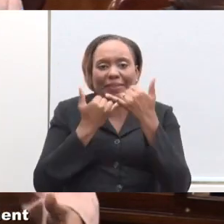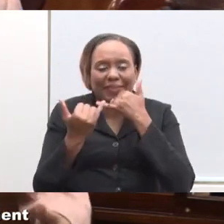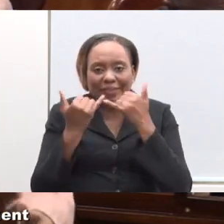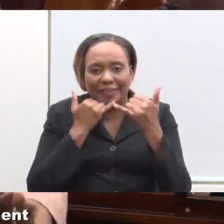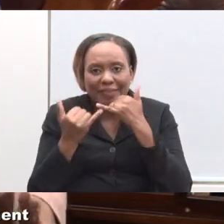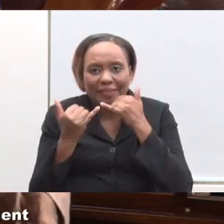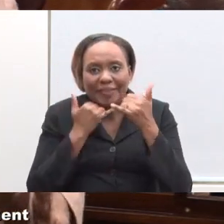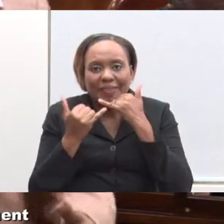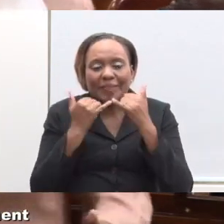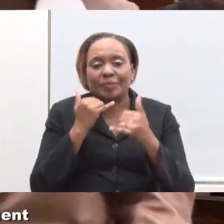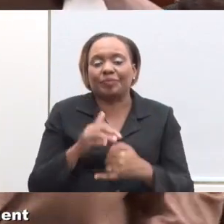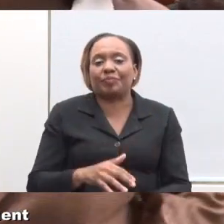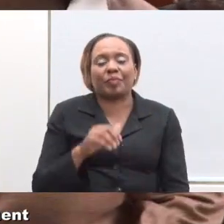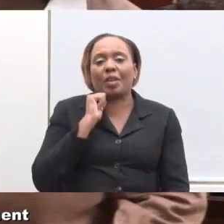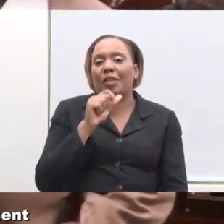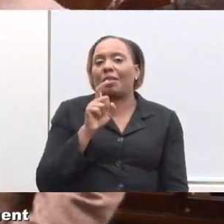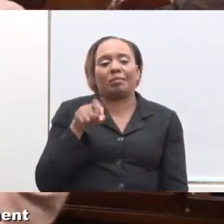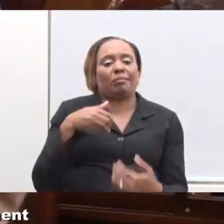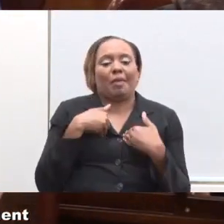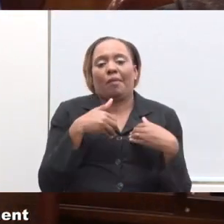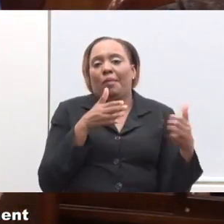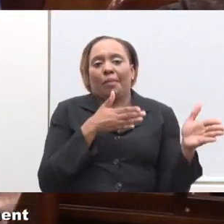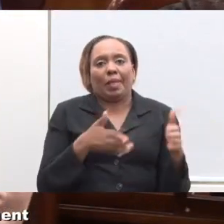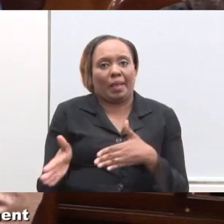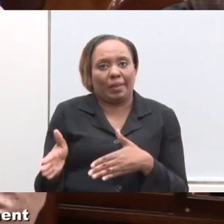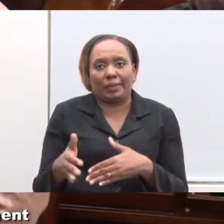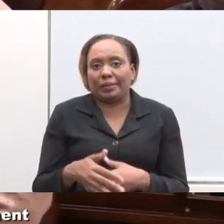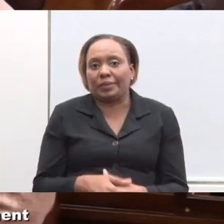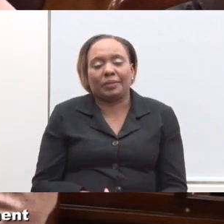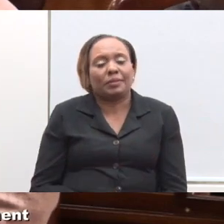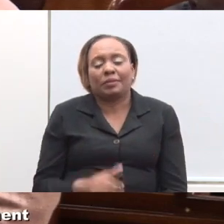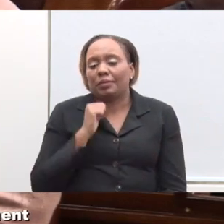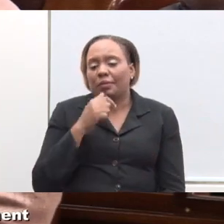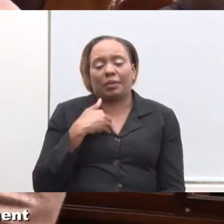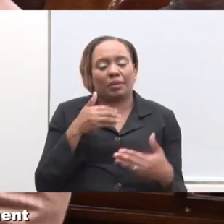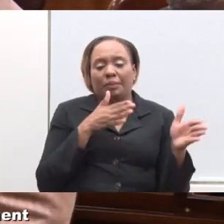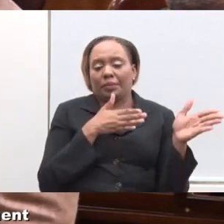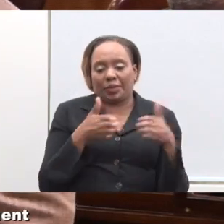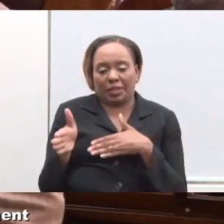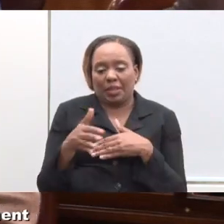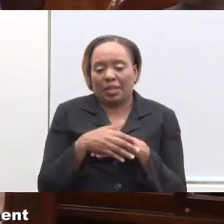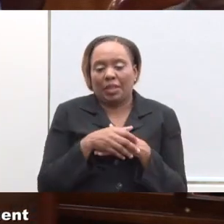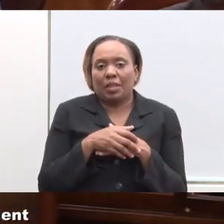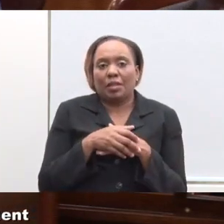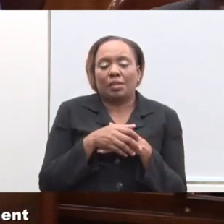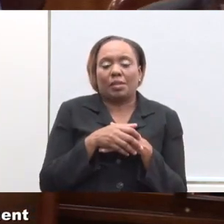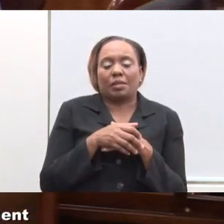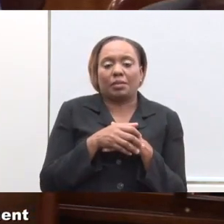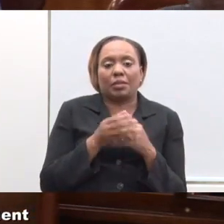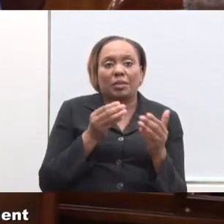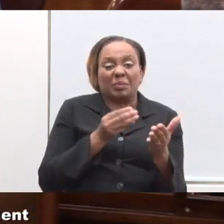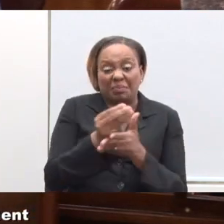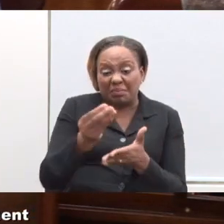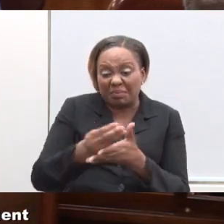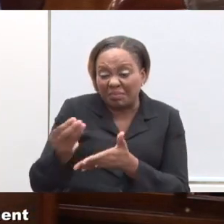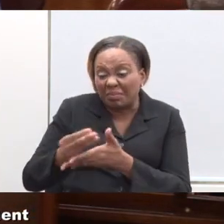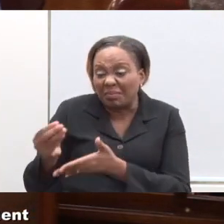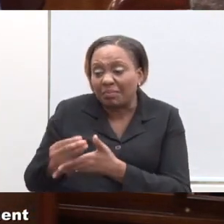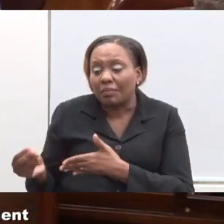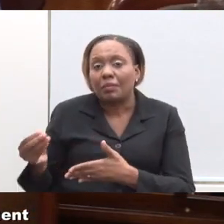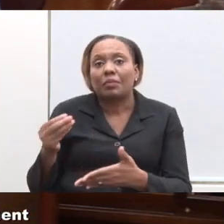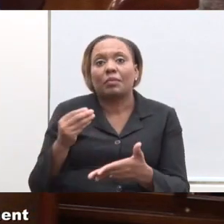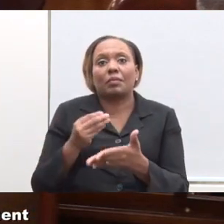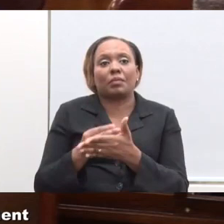having counter-cyclical measures that were one-off expenditure, they then spent money